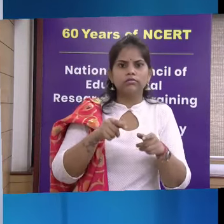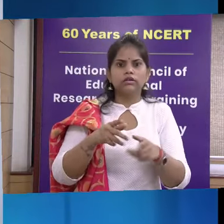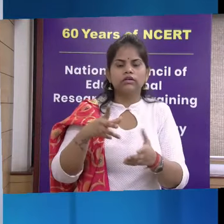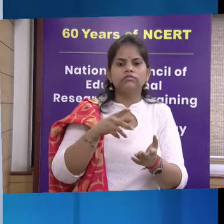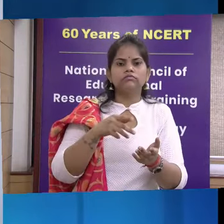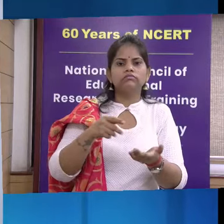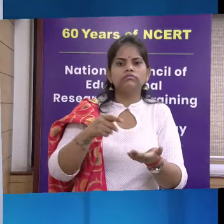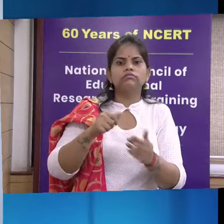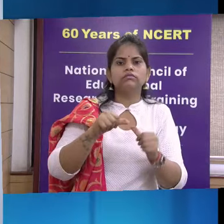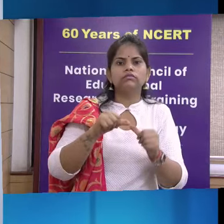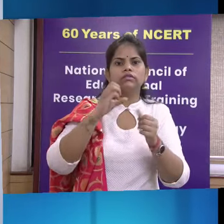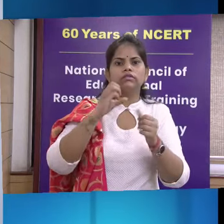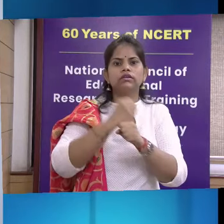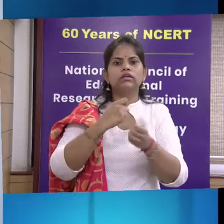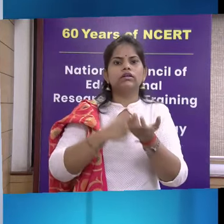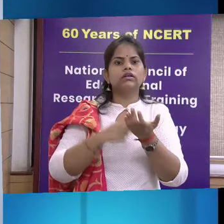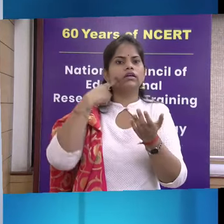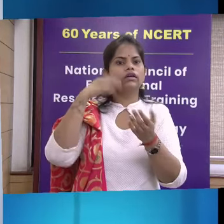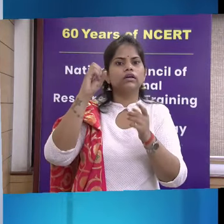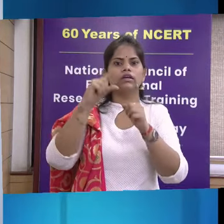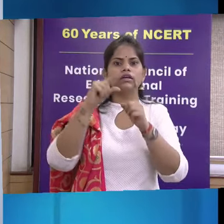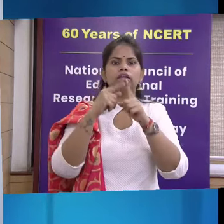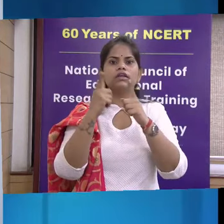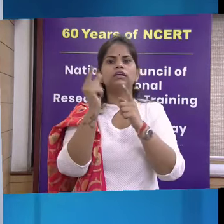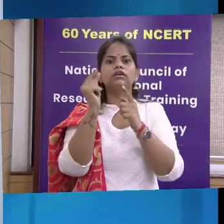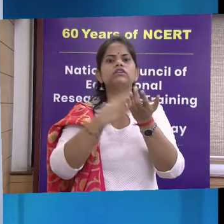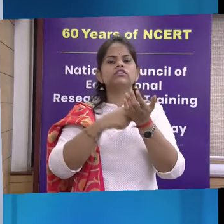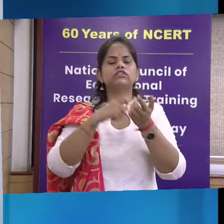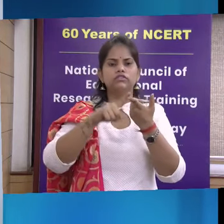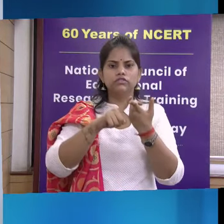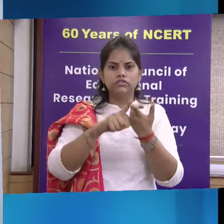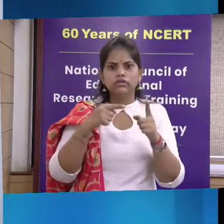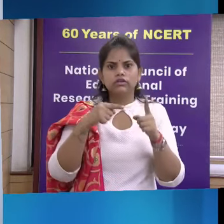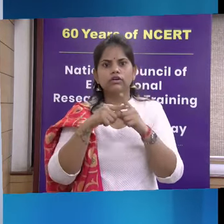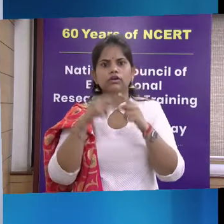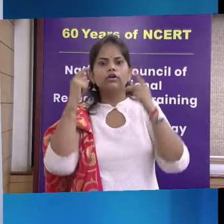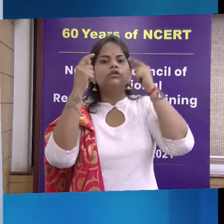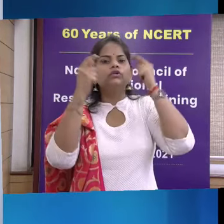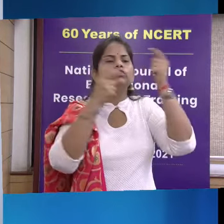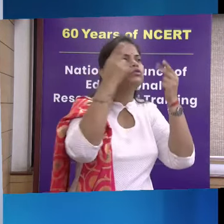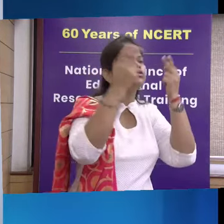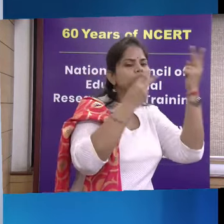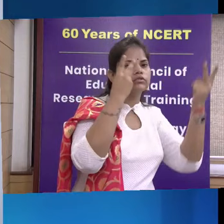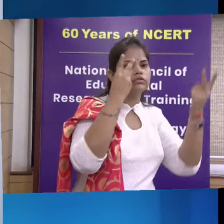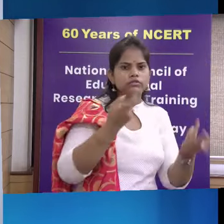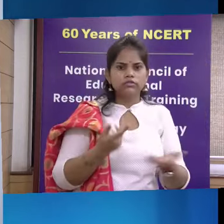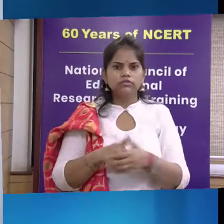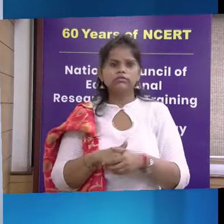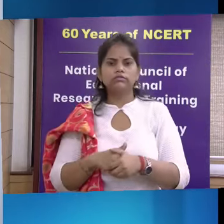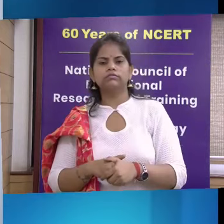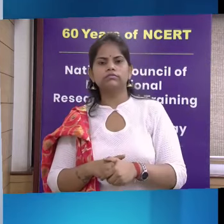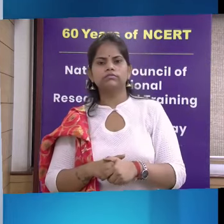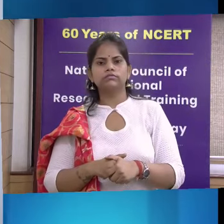tourism, construction, beauty, etc. According to National Skill Qualification Framework, that is